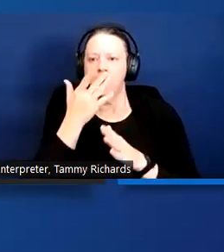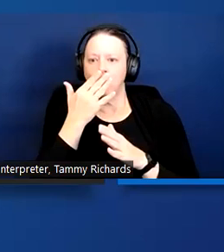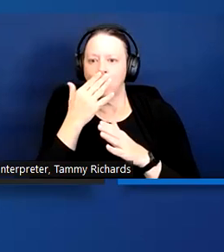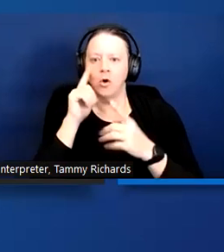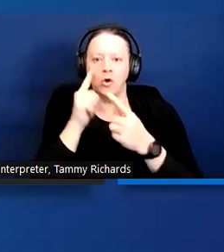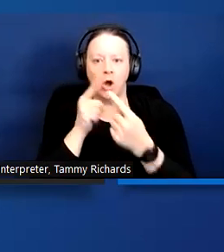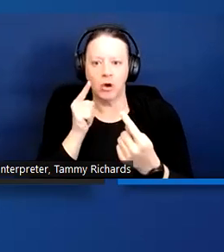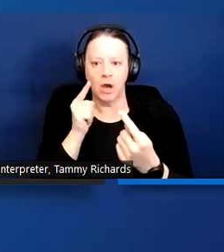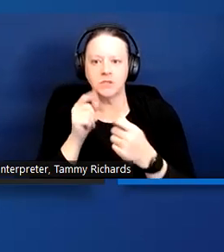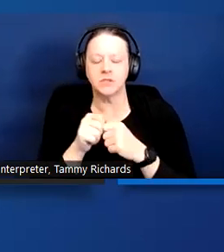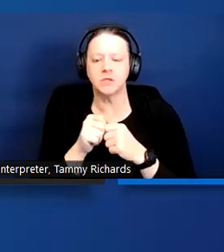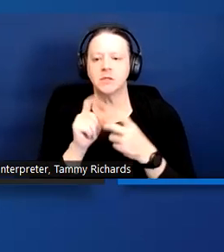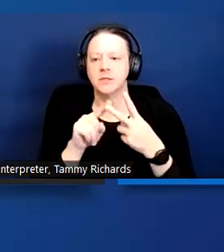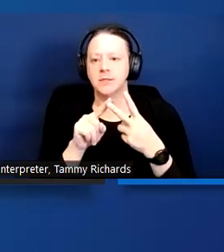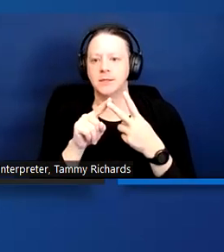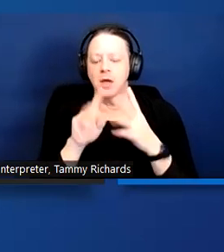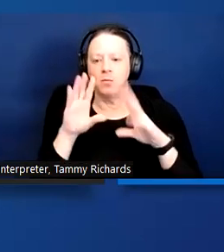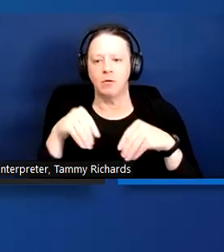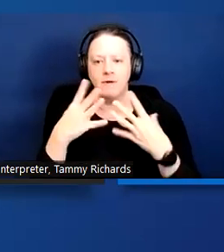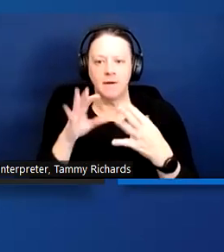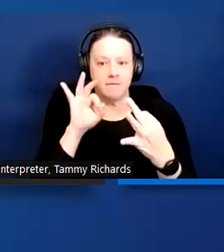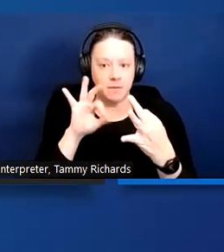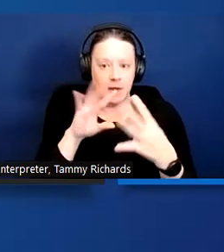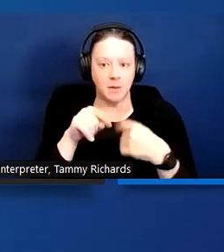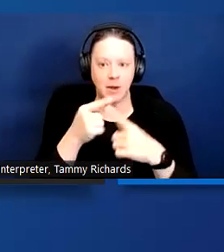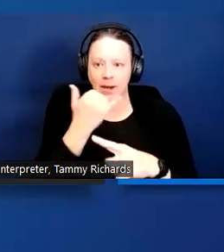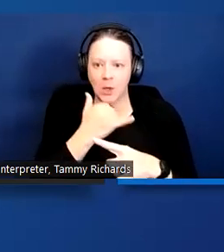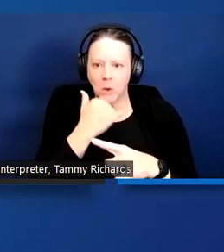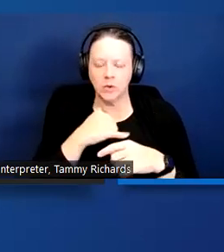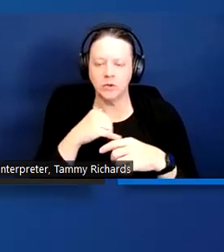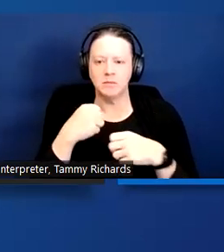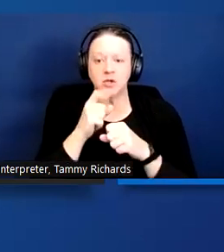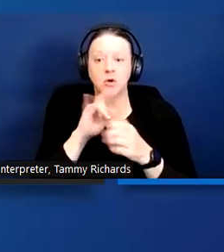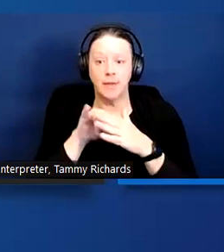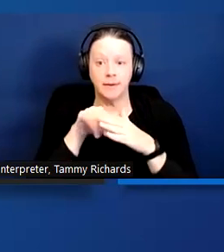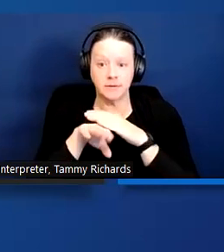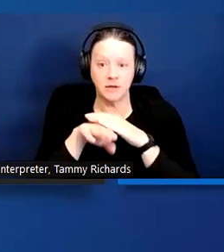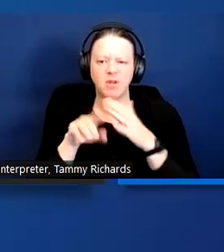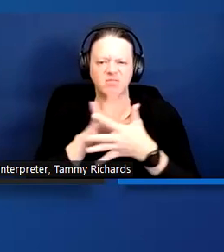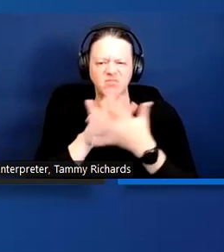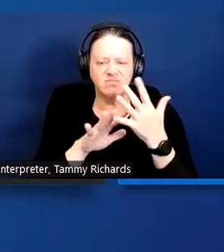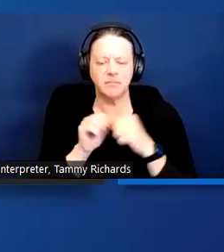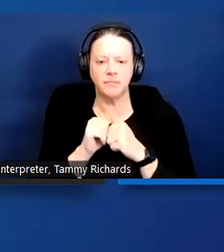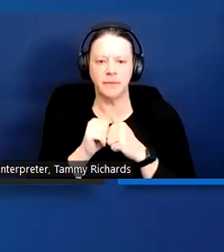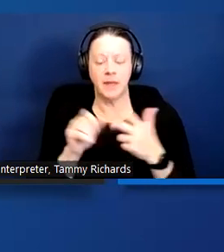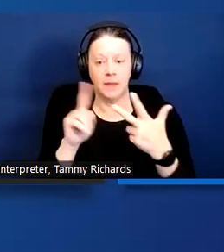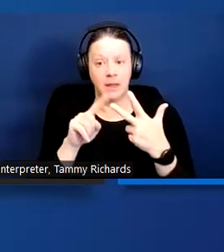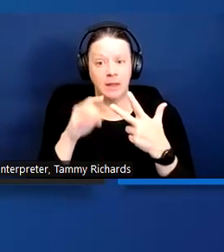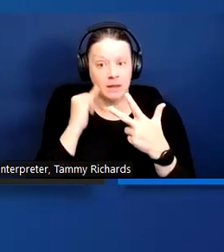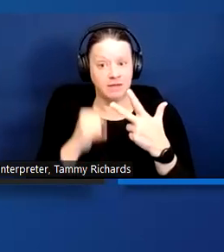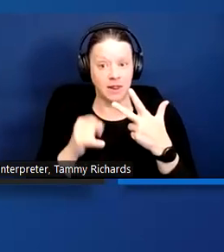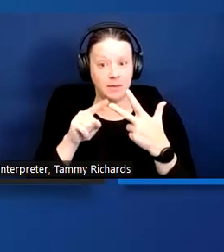contrast and providing feedback on errors and making sure that's accessible, that kind of thing. And then finally,